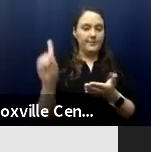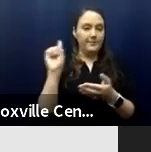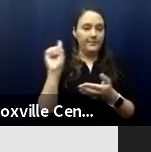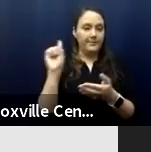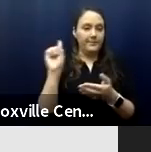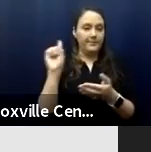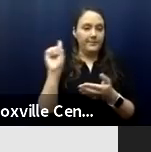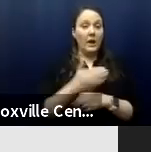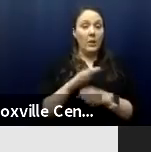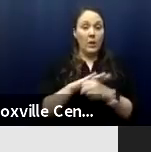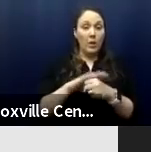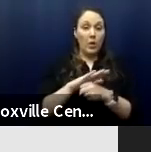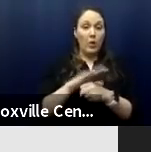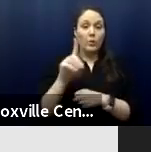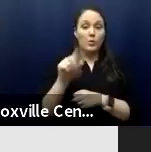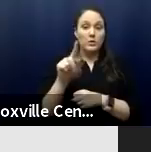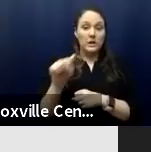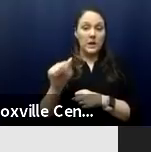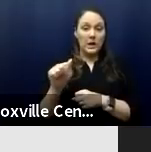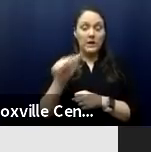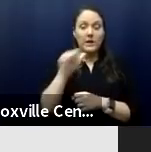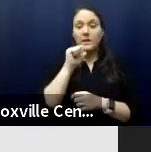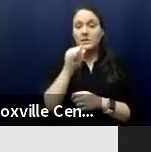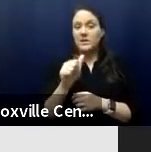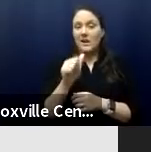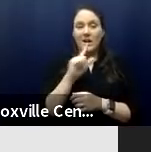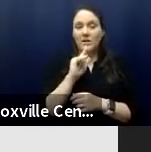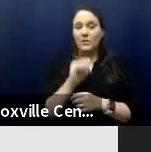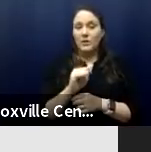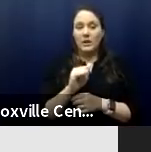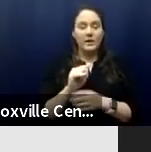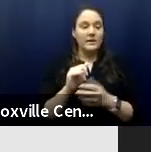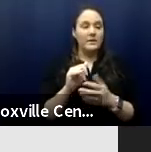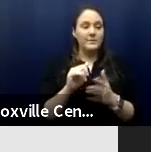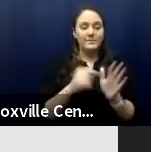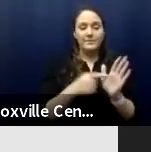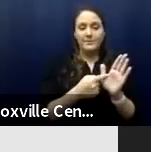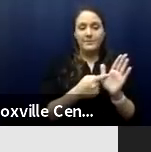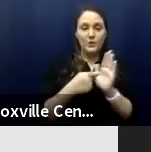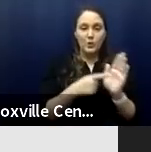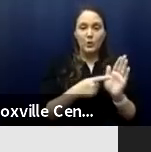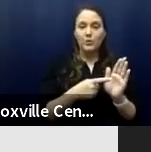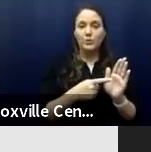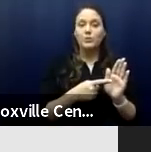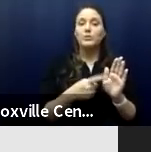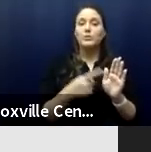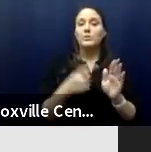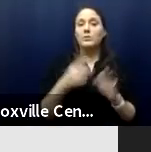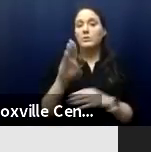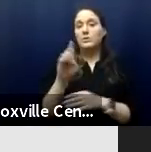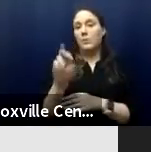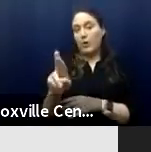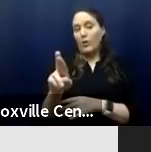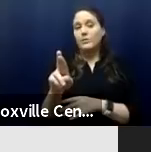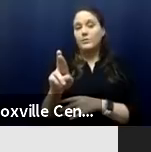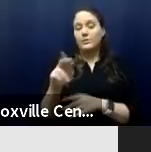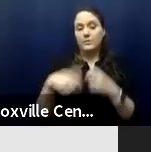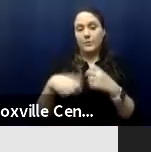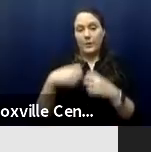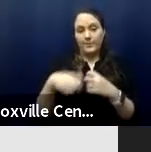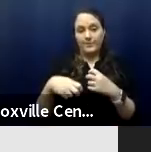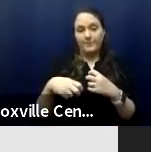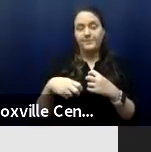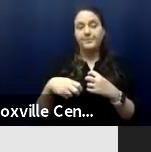local data had not really pointed to bars as a